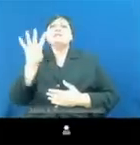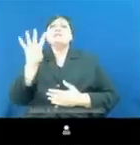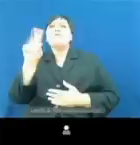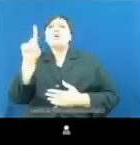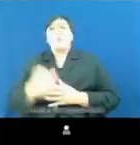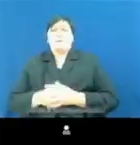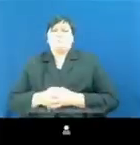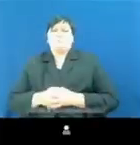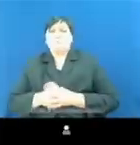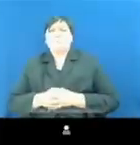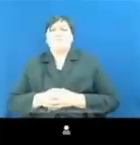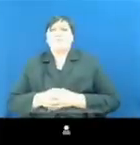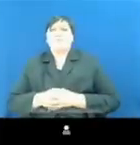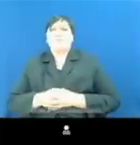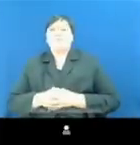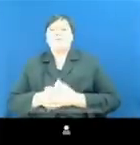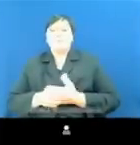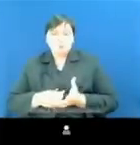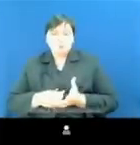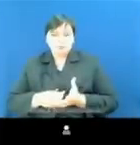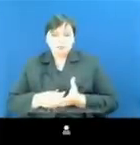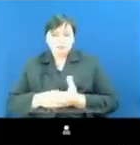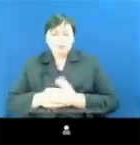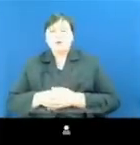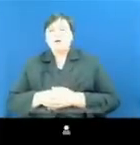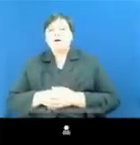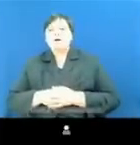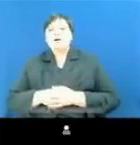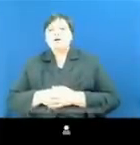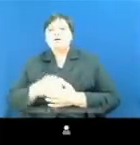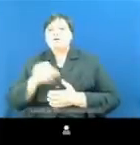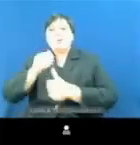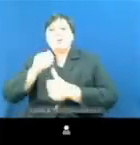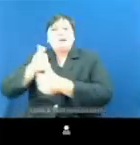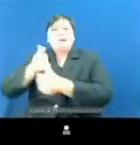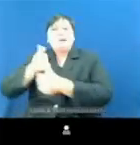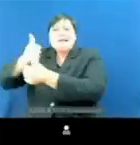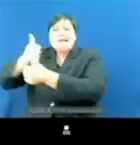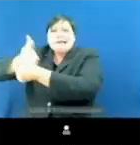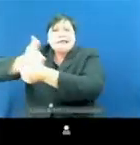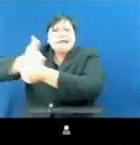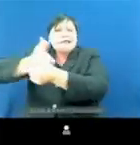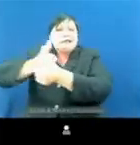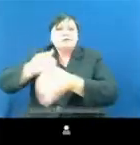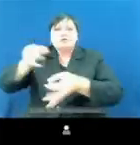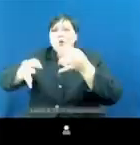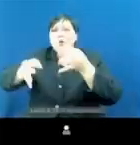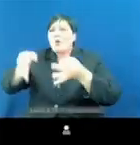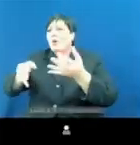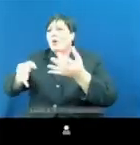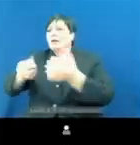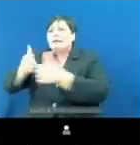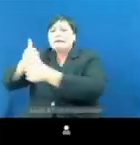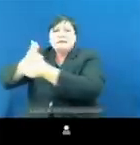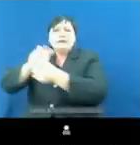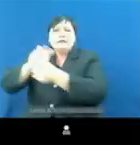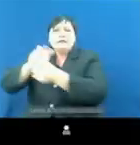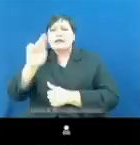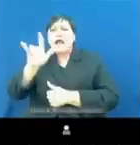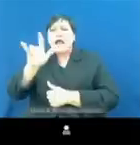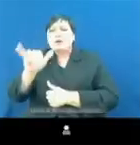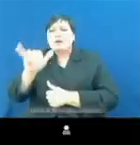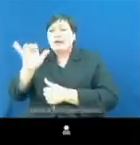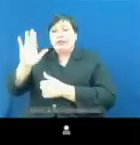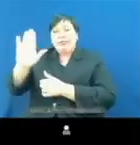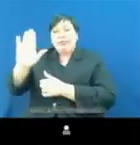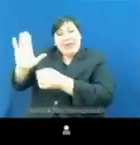Right? So every local court, every county court, every court of what's called general jurisdiction are going to have